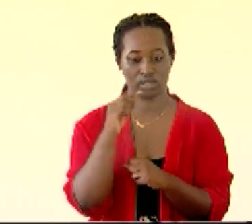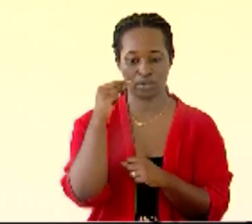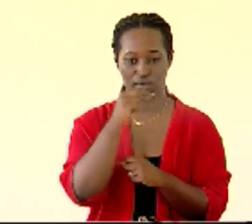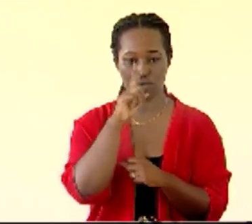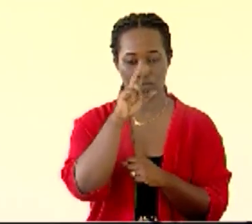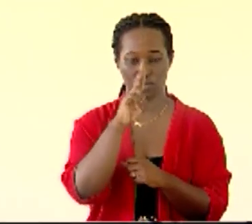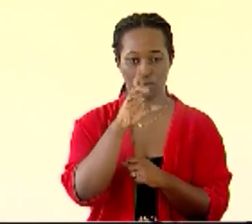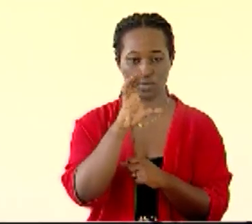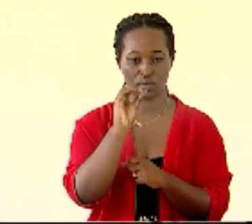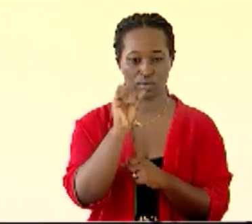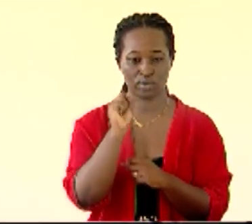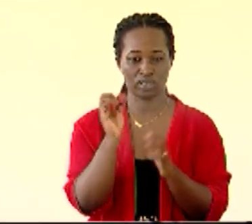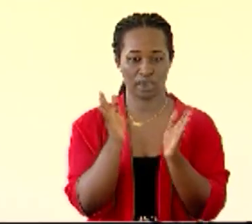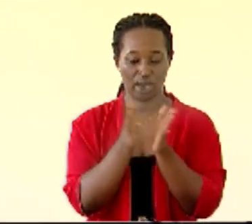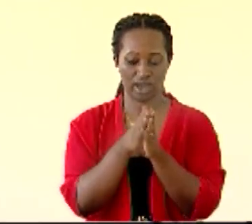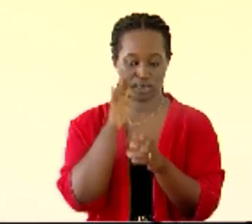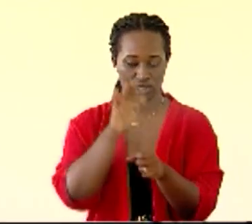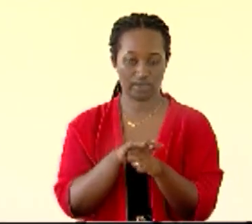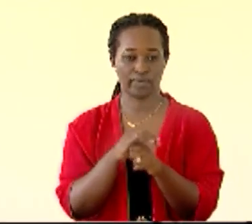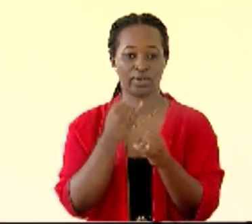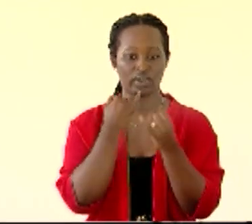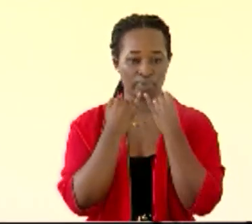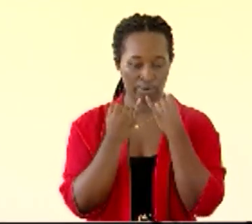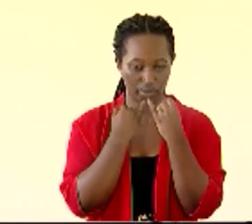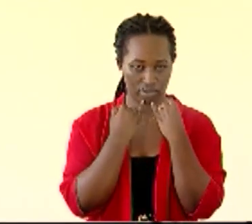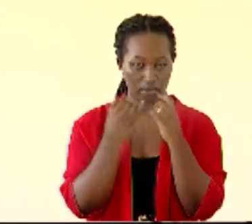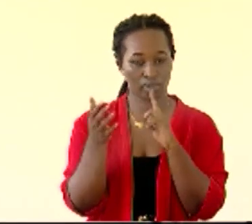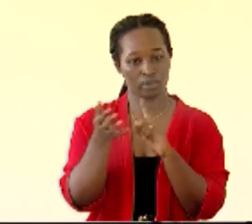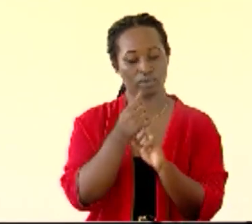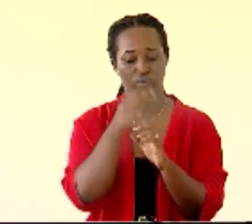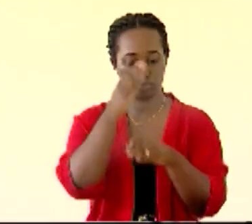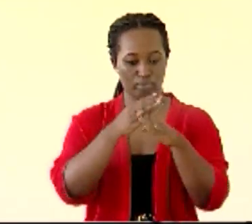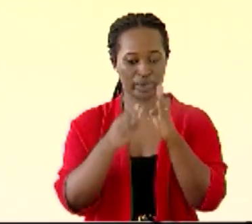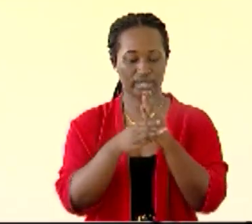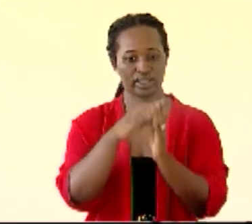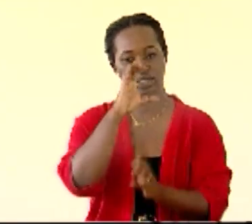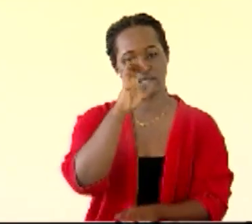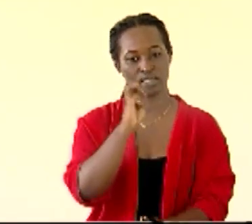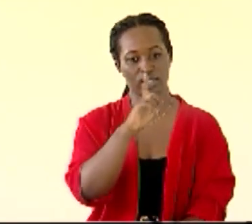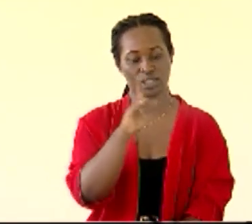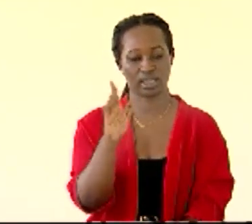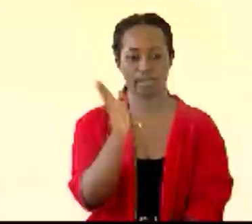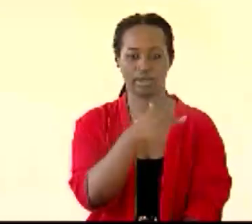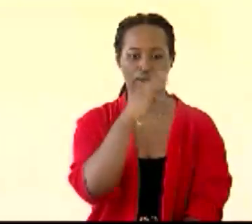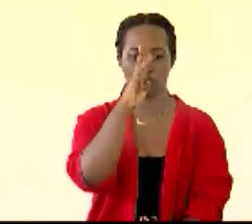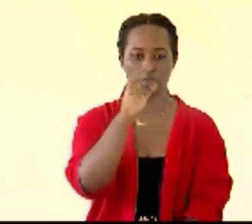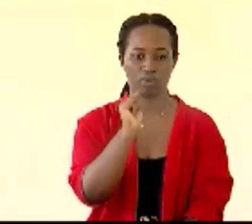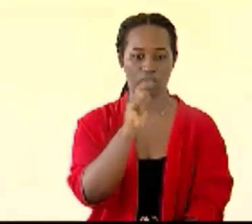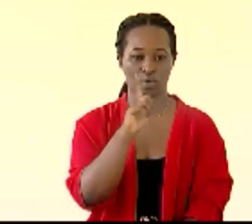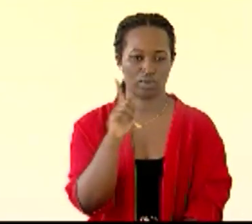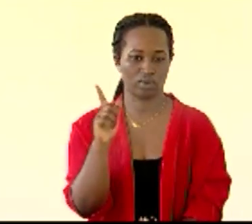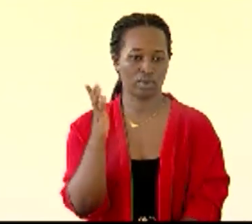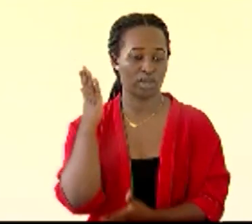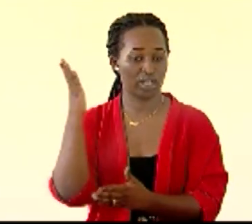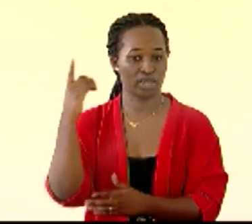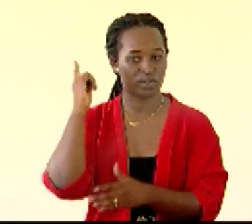and 3, cellulose formation to build the cell wall. Now, here is one